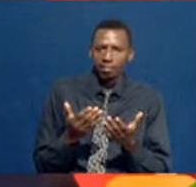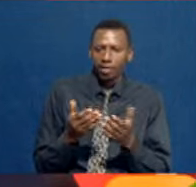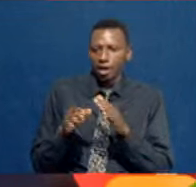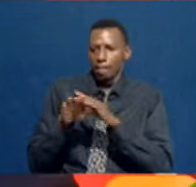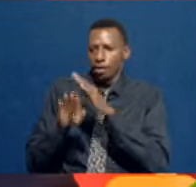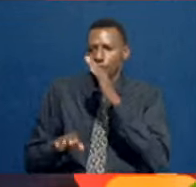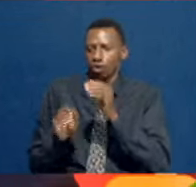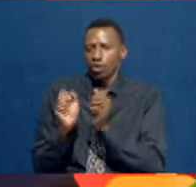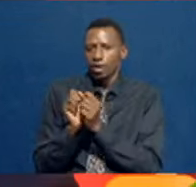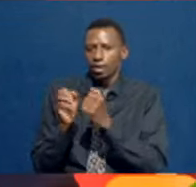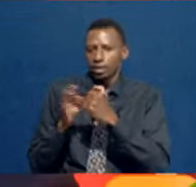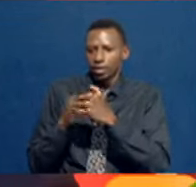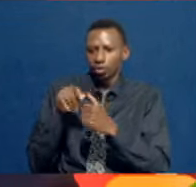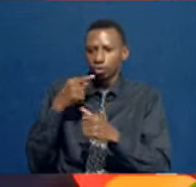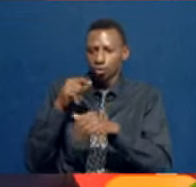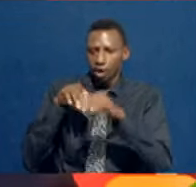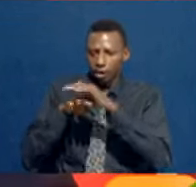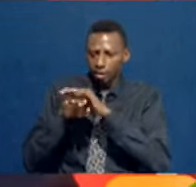such a feature,